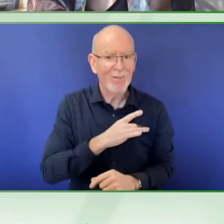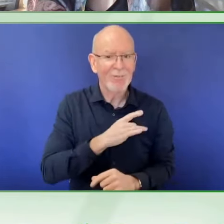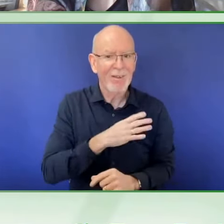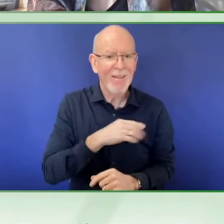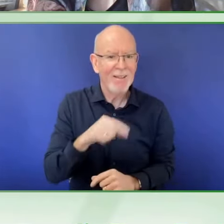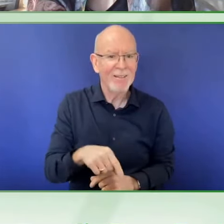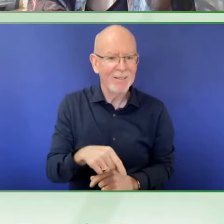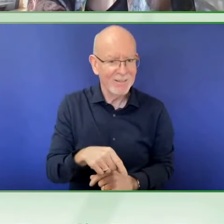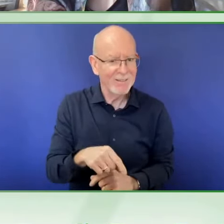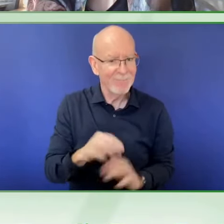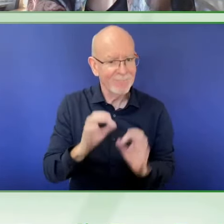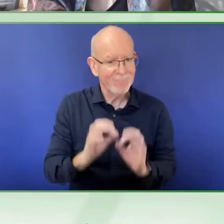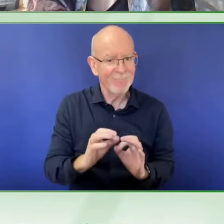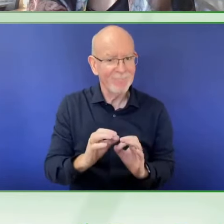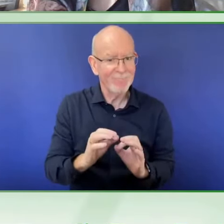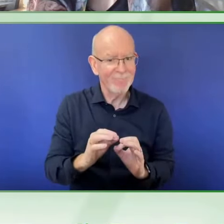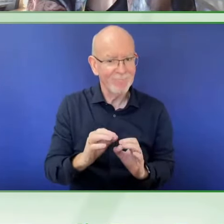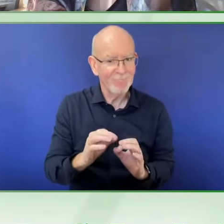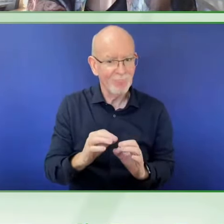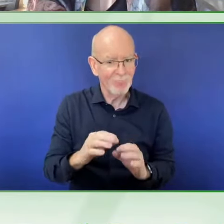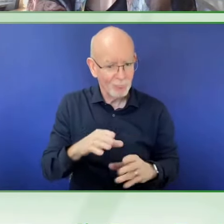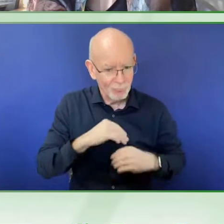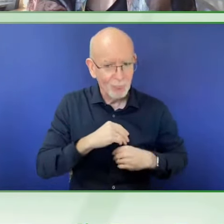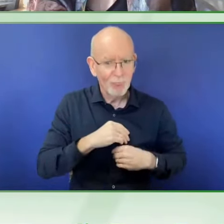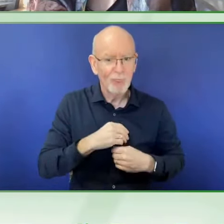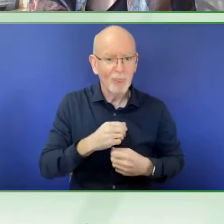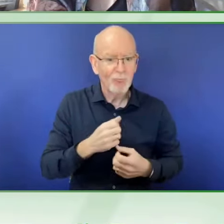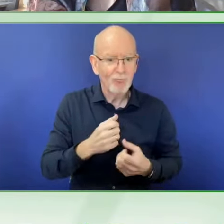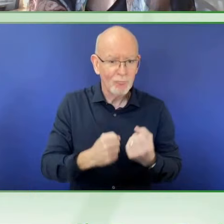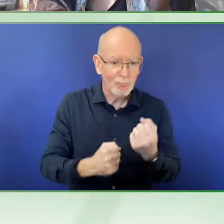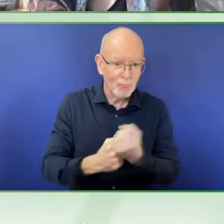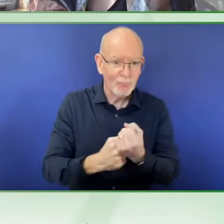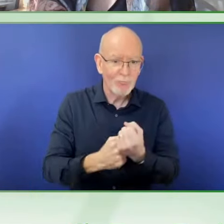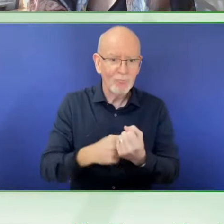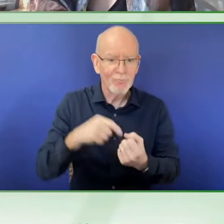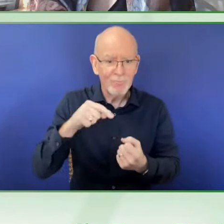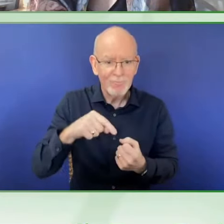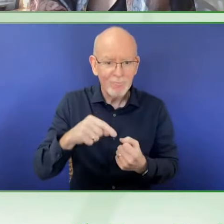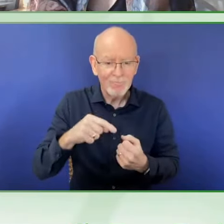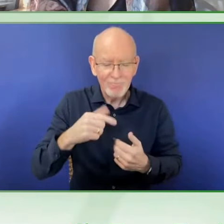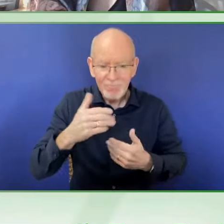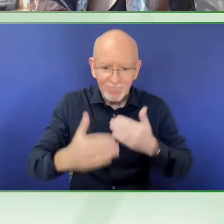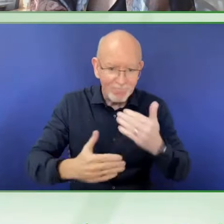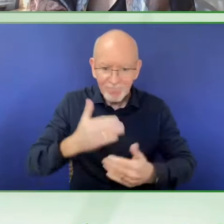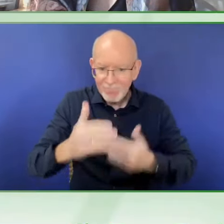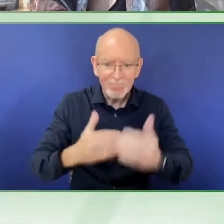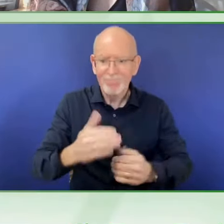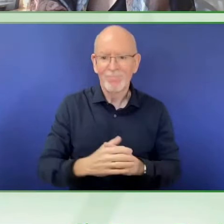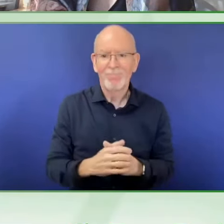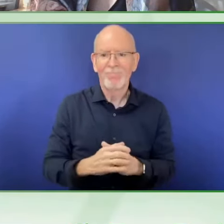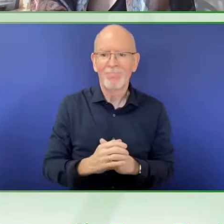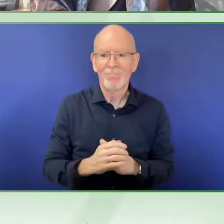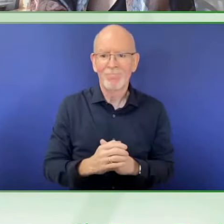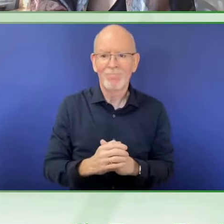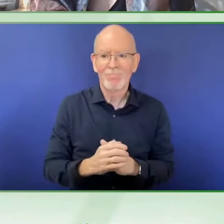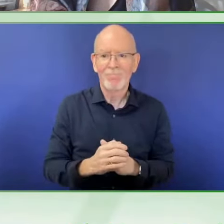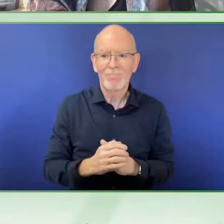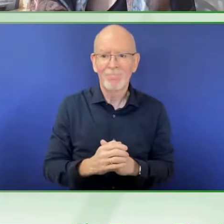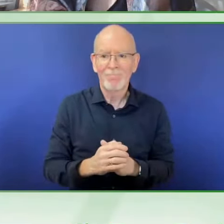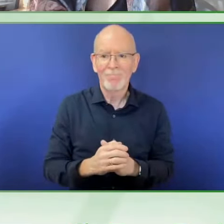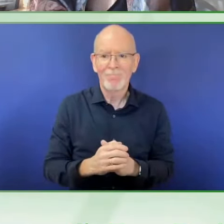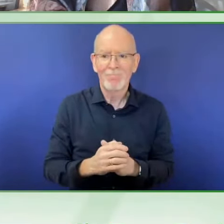be taken in consideration by the partners and in their academic and research